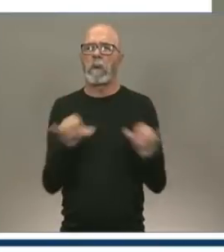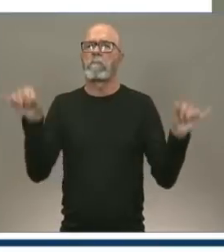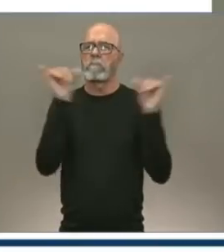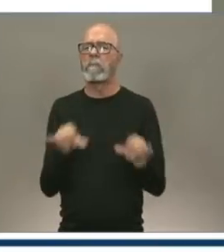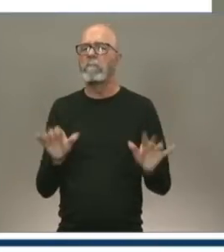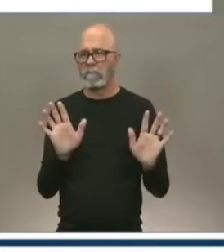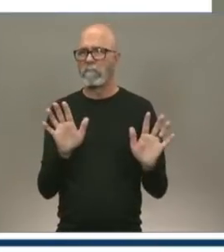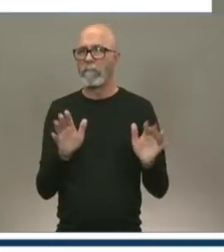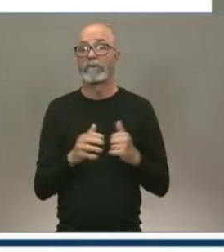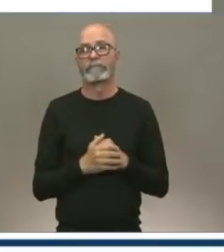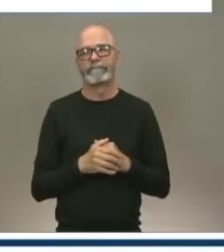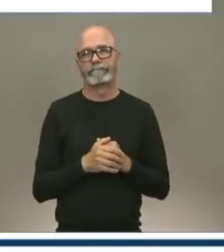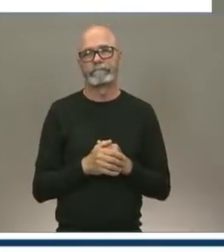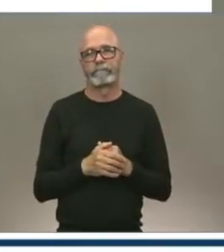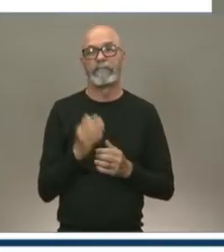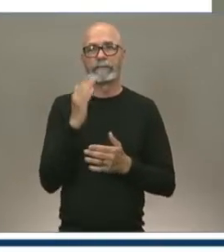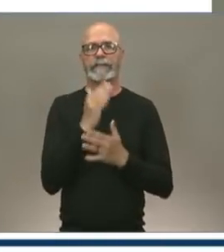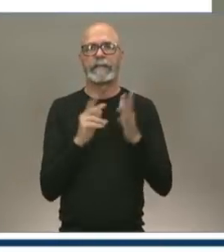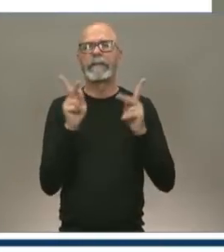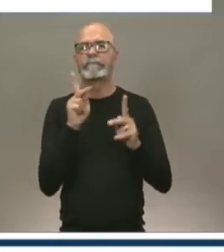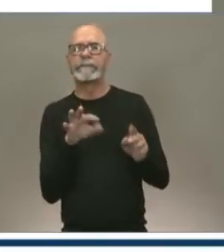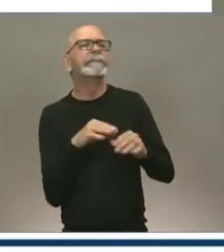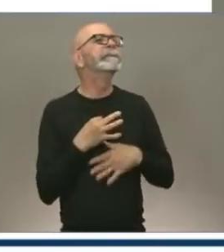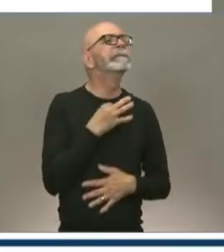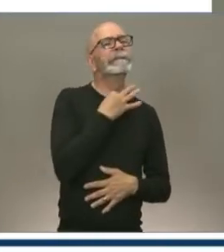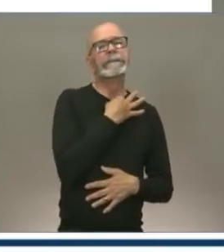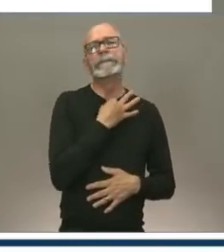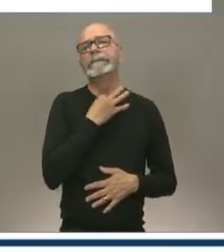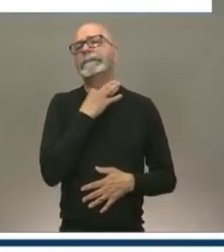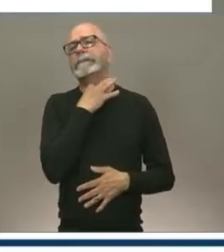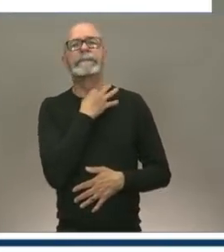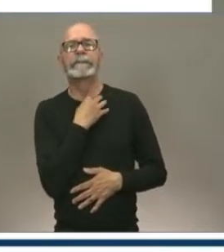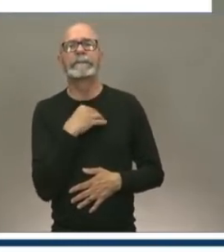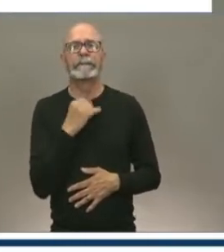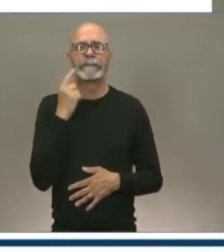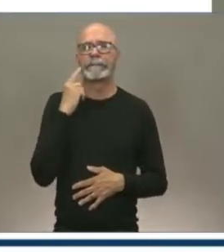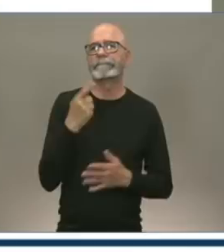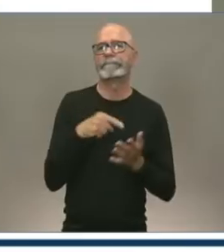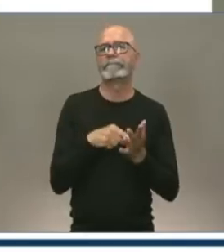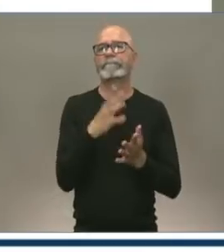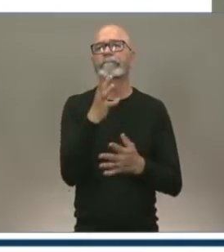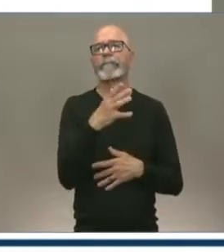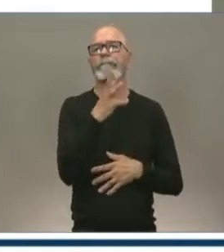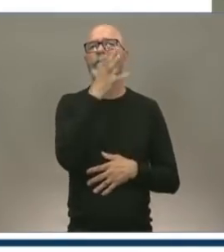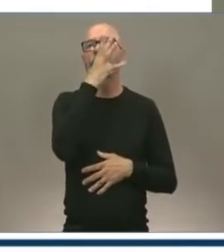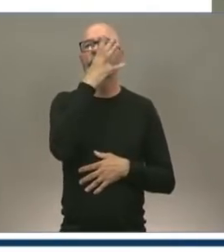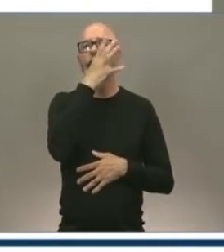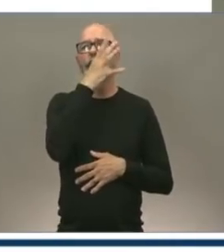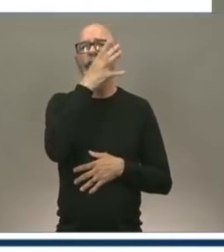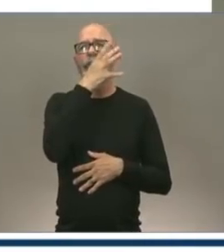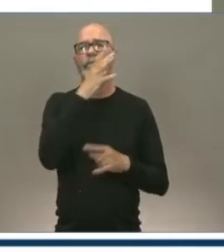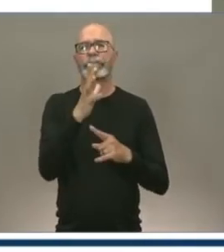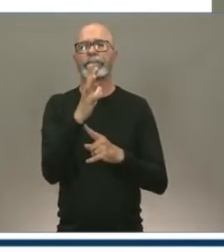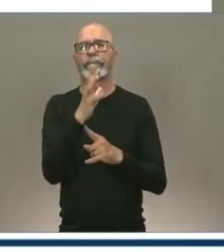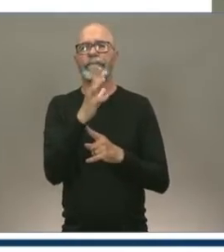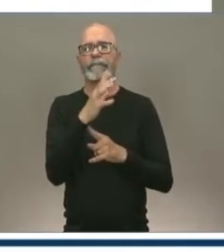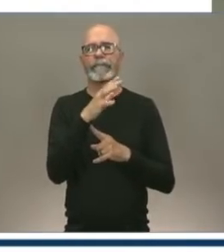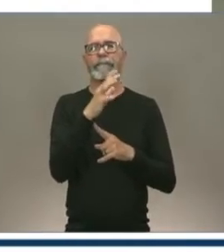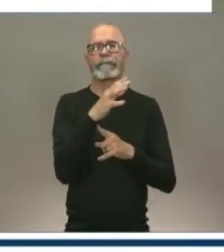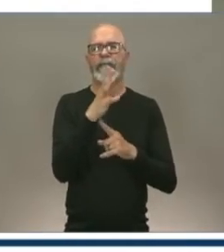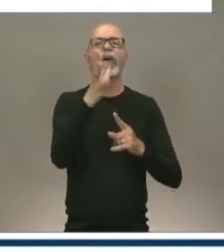I know people have been wondering how the IIHF Women's World Championship can safely happen in Halifax next